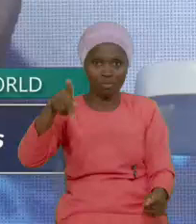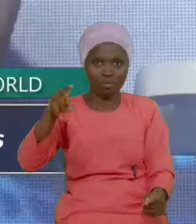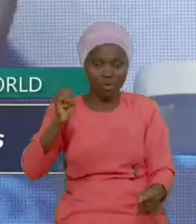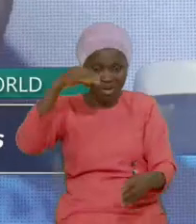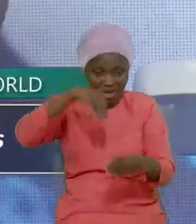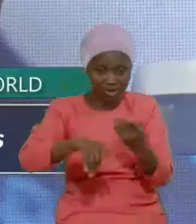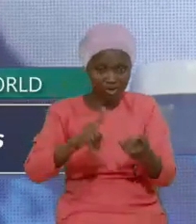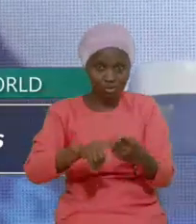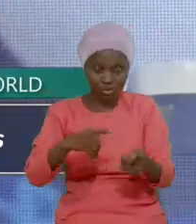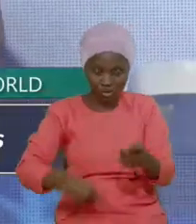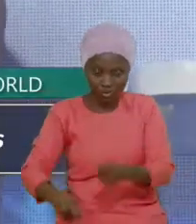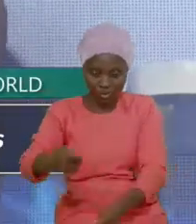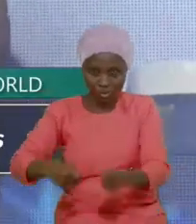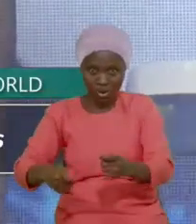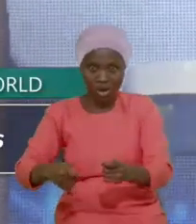will pull you up.